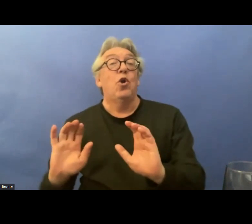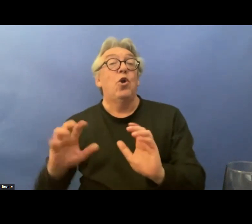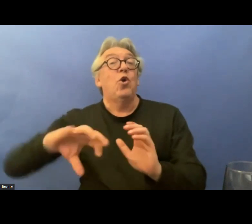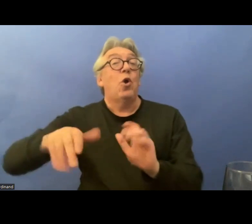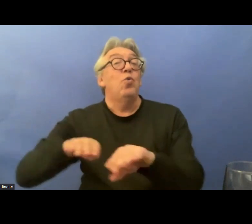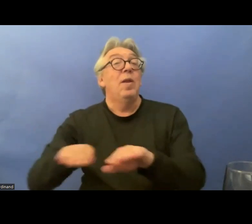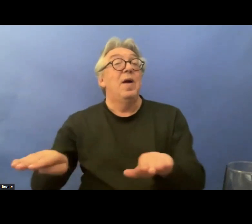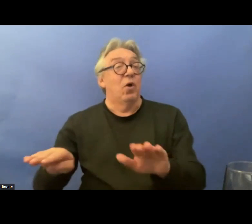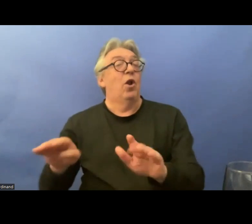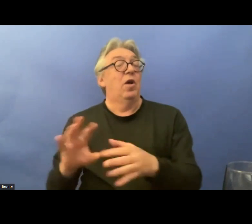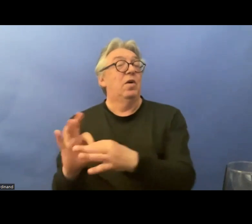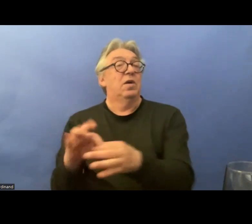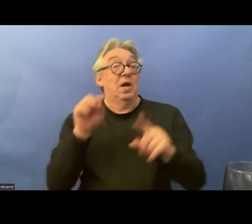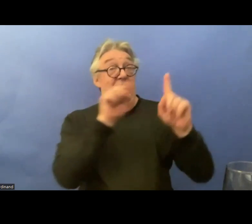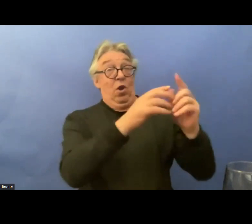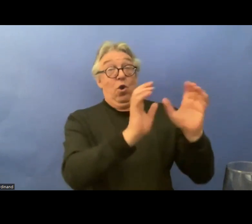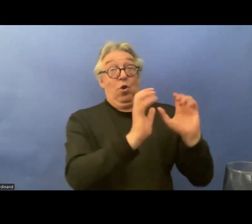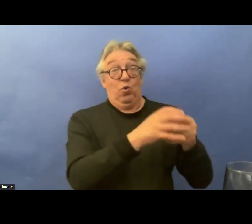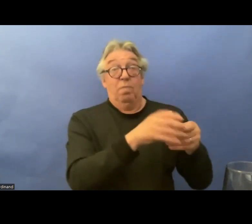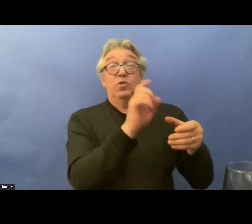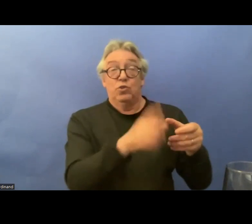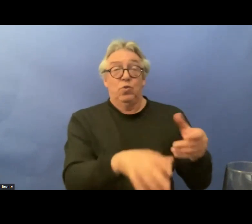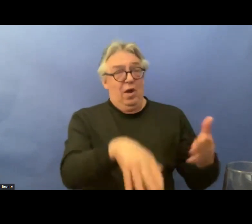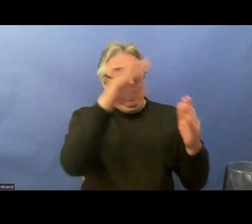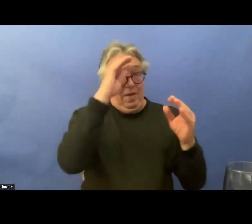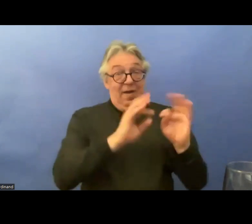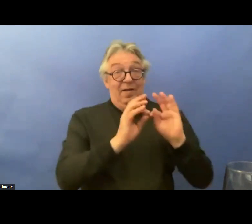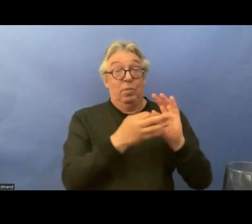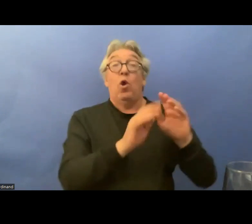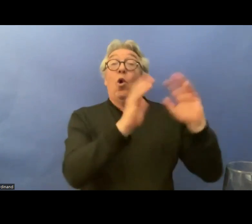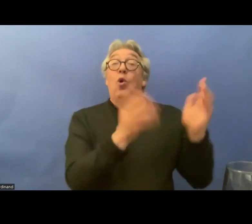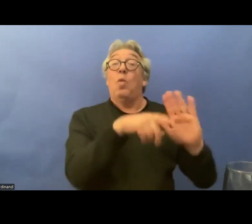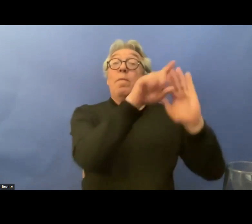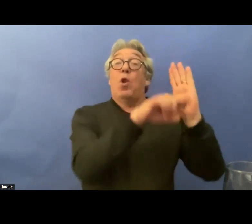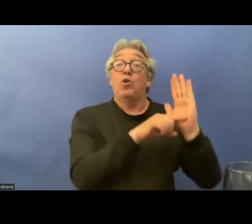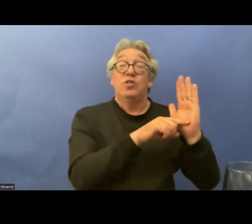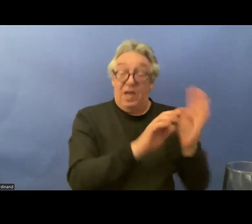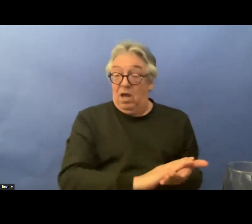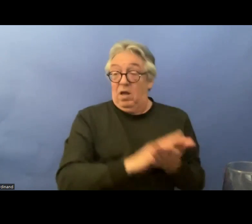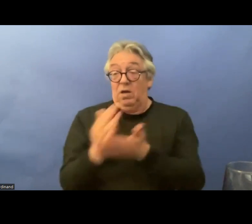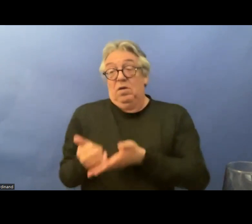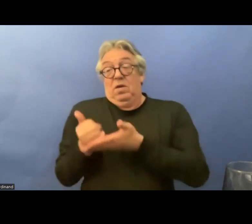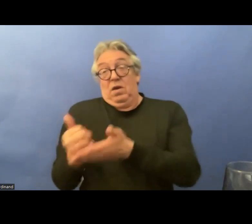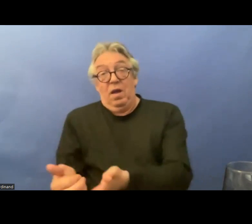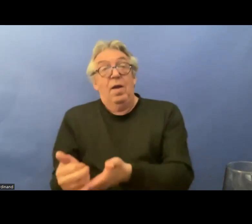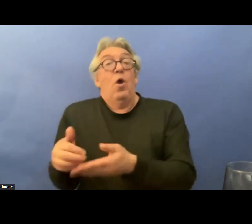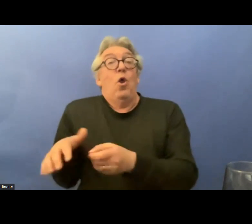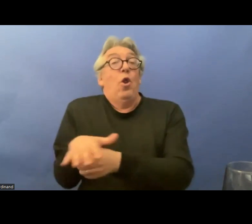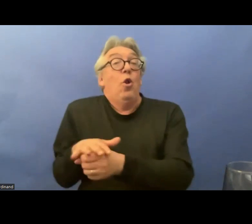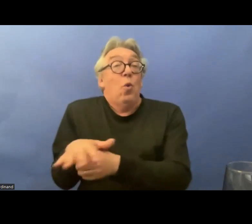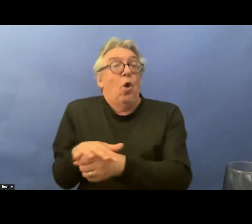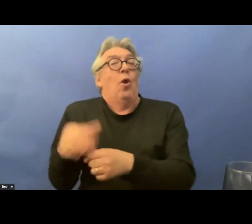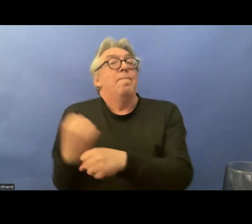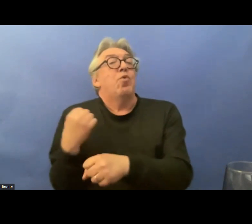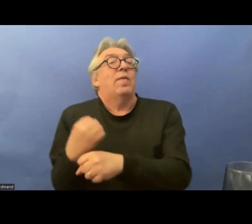that is also charged with translating or interpreting global policies to practice on the ground. And this is a critical group to